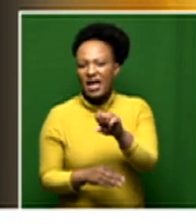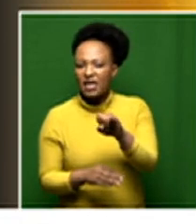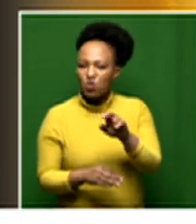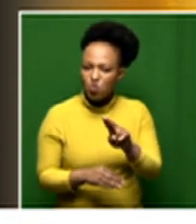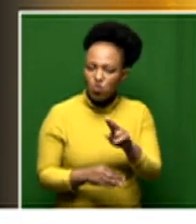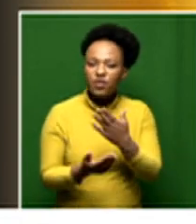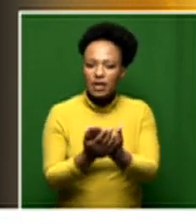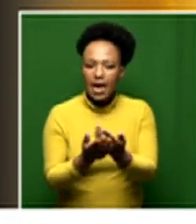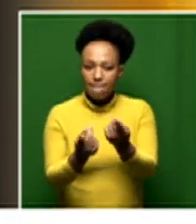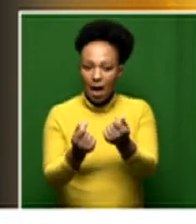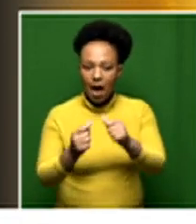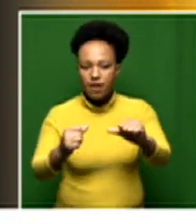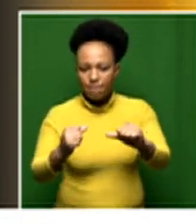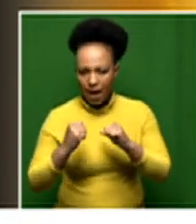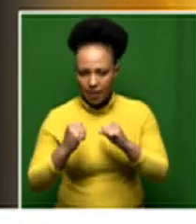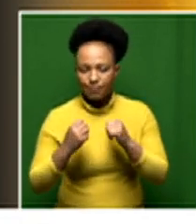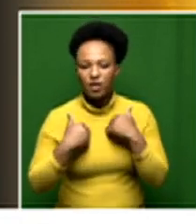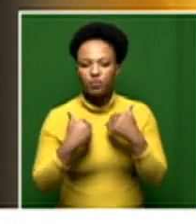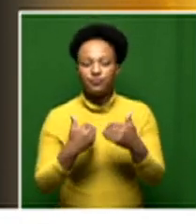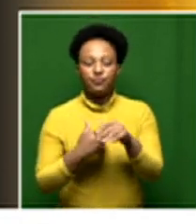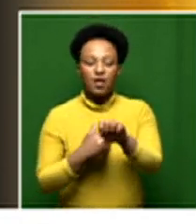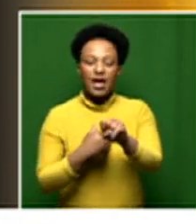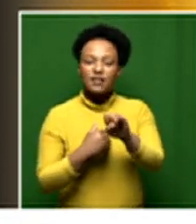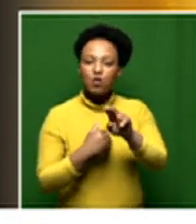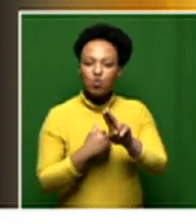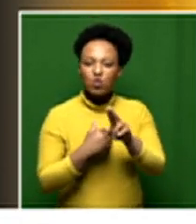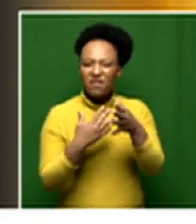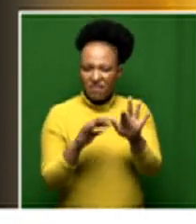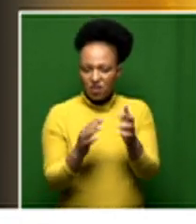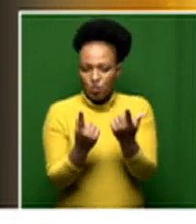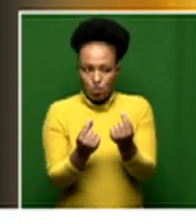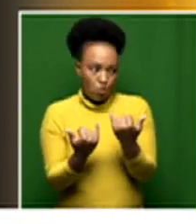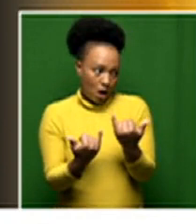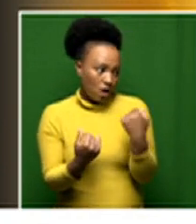I'll start with the Special Investigating Unit because they did this matter.